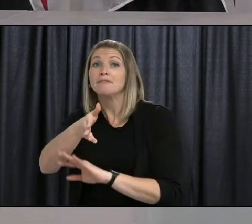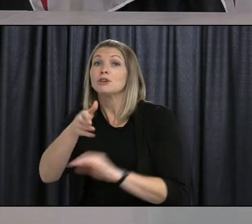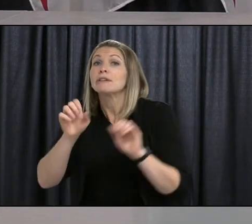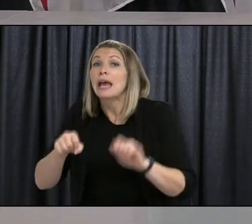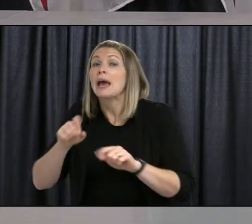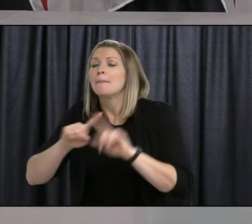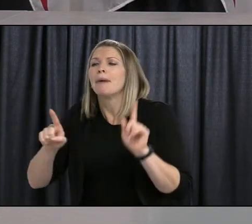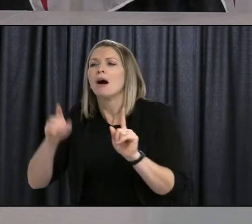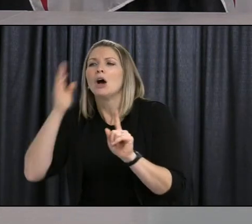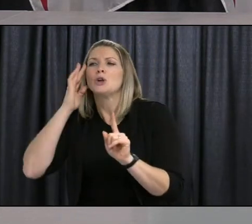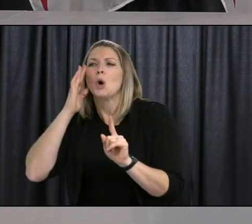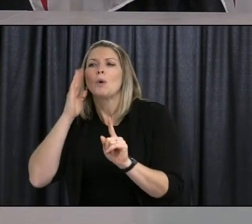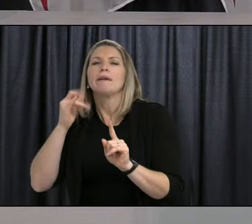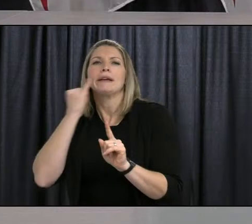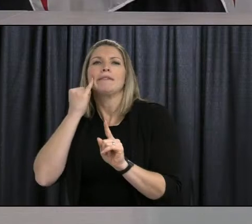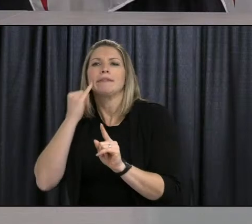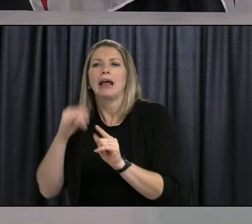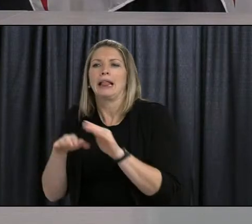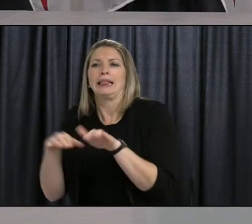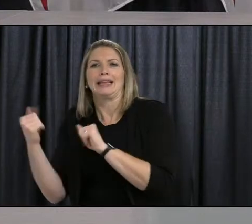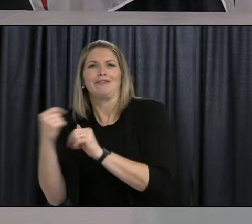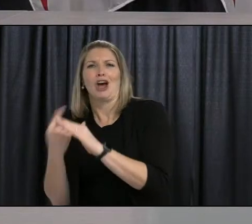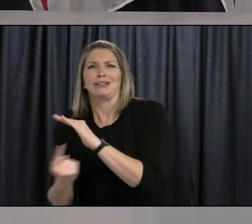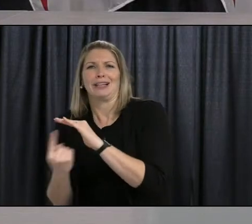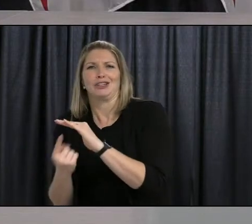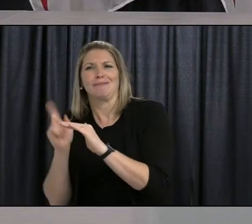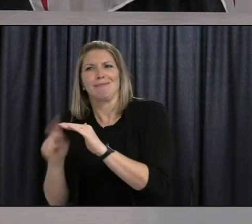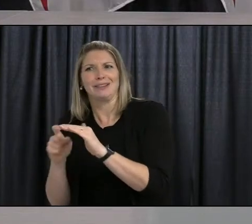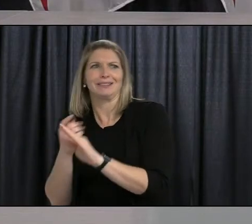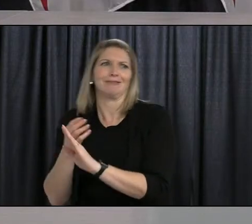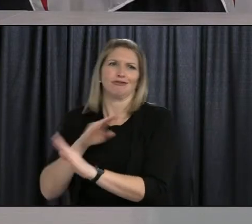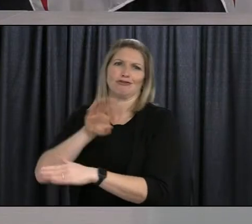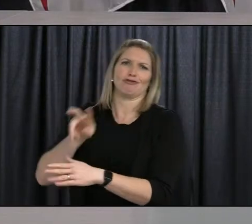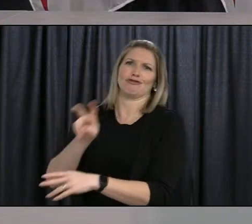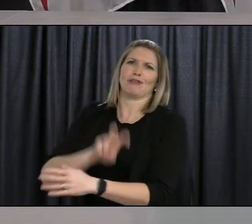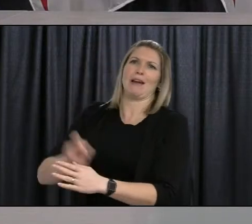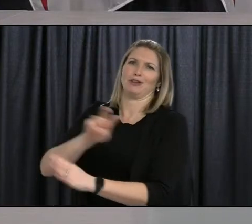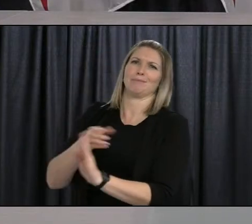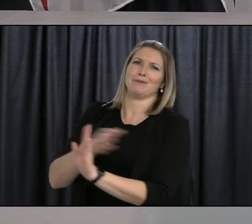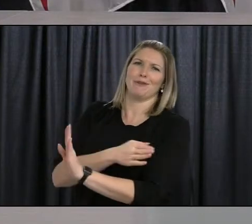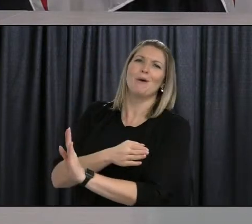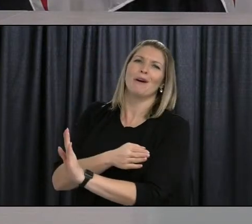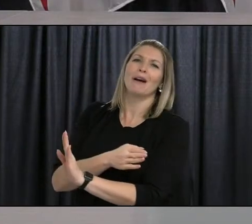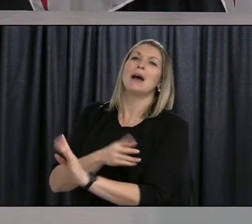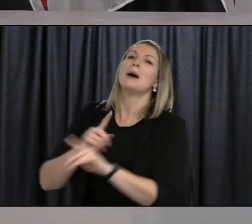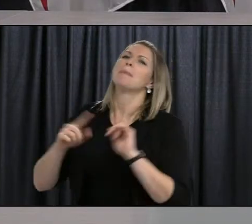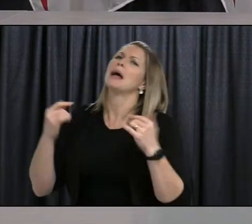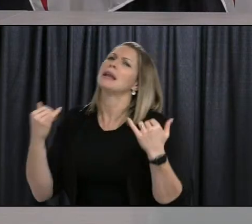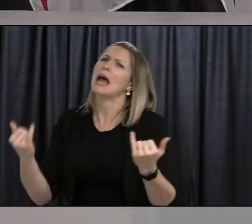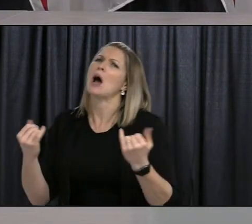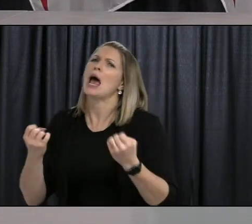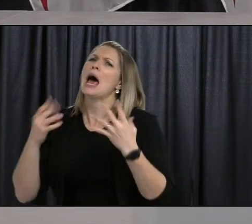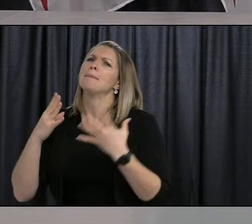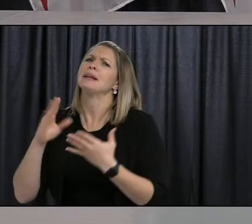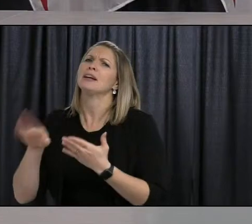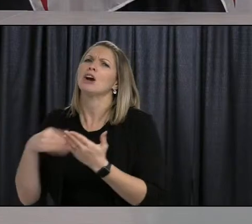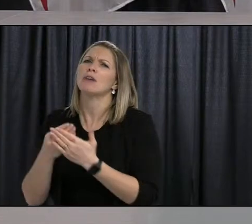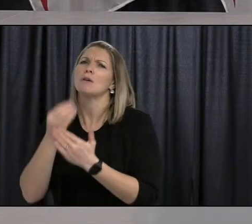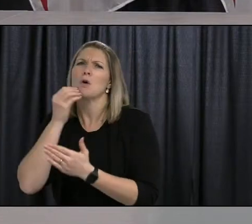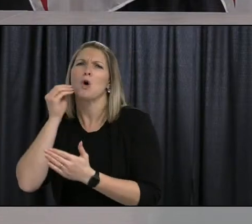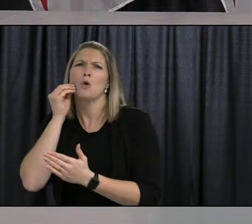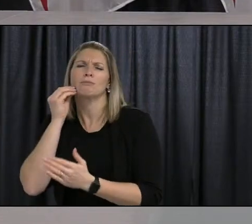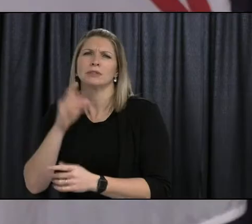of volume that you're dealing with, and with the electronic tracking that we now have, how many people either a day or a week are coming into the